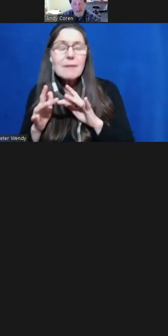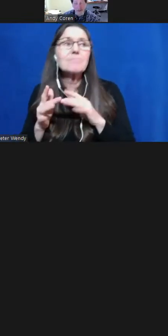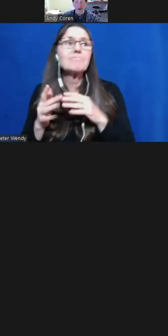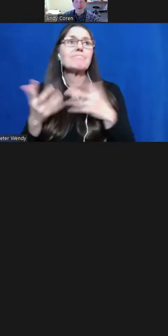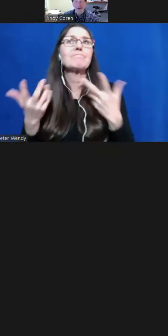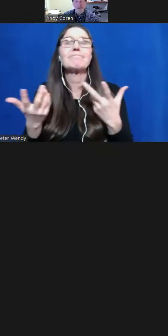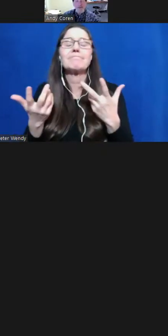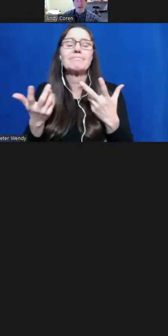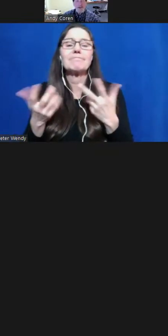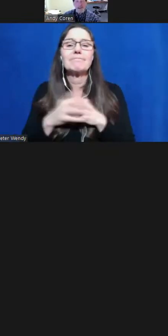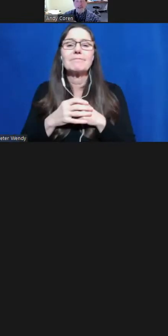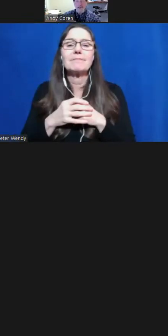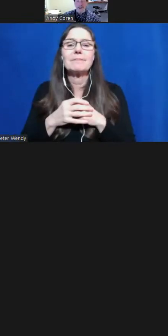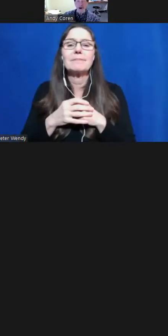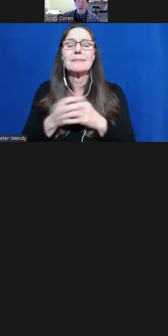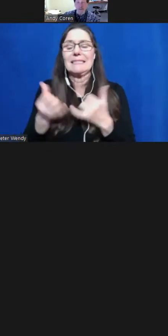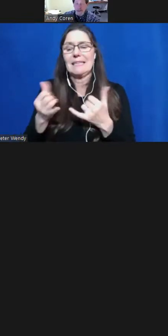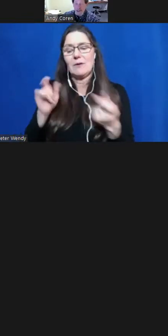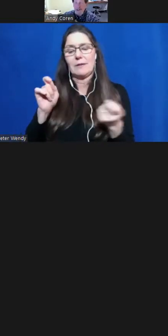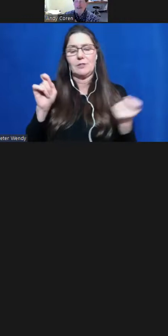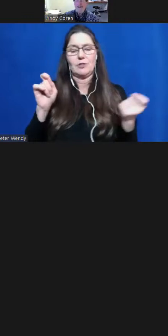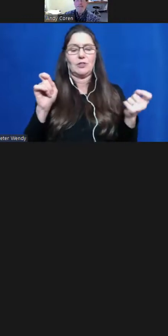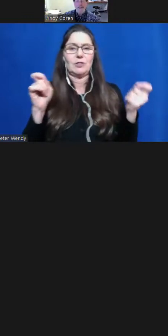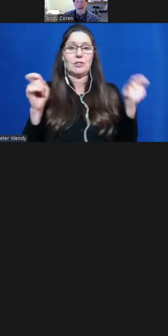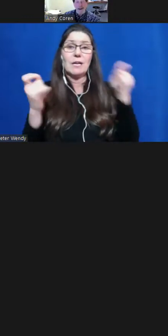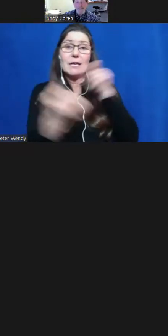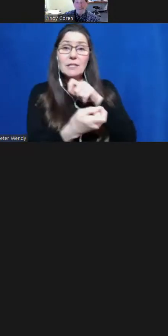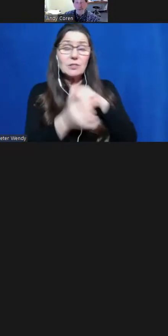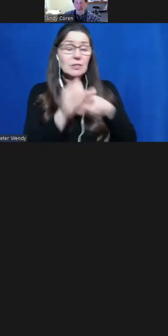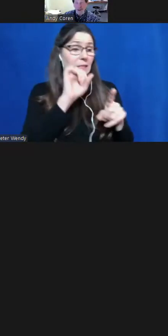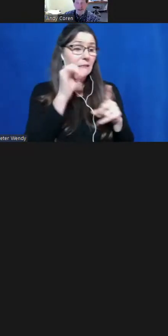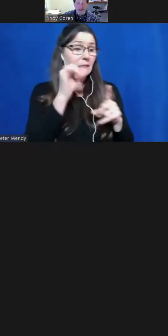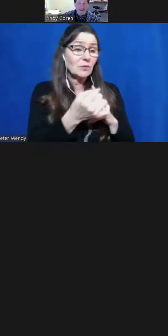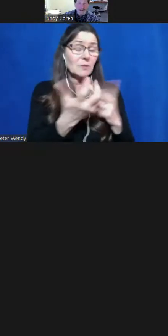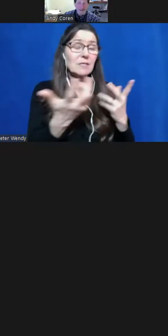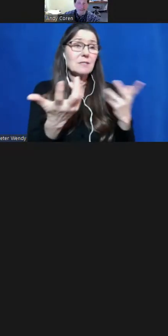is, we're moving to a situation, hopefully, with this